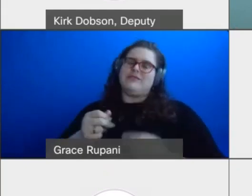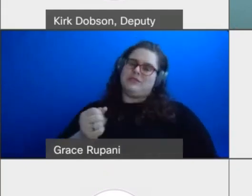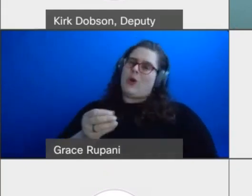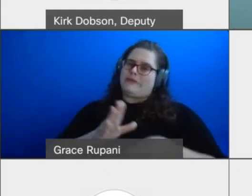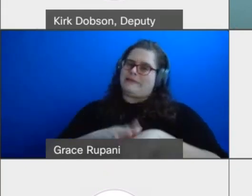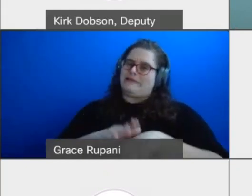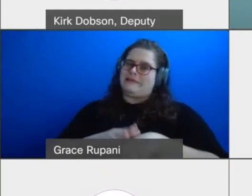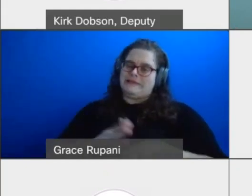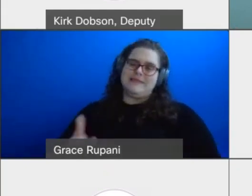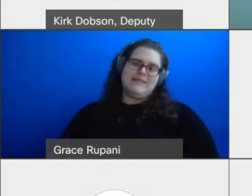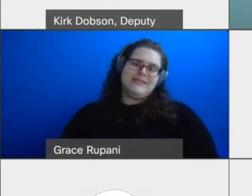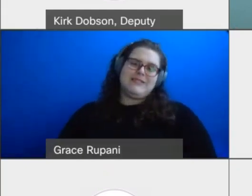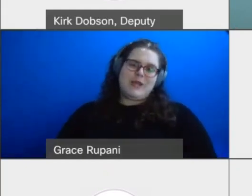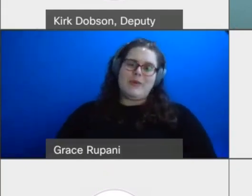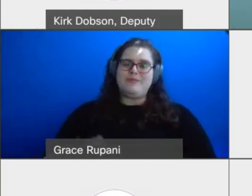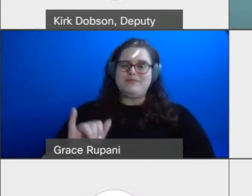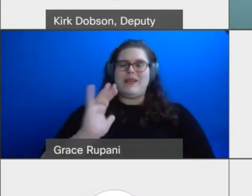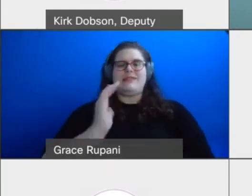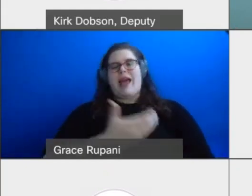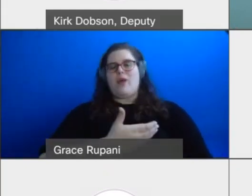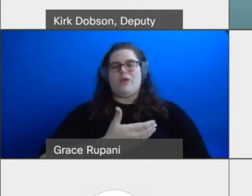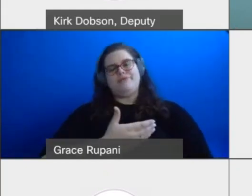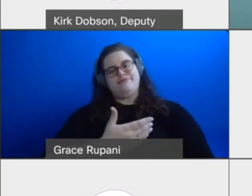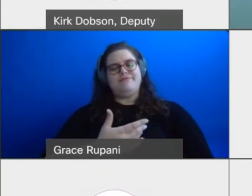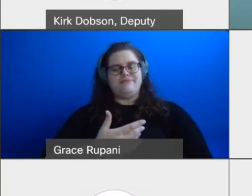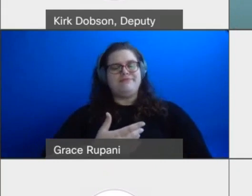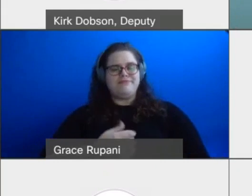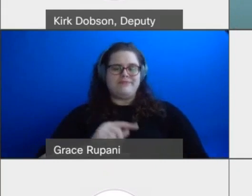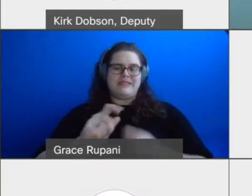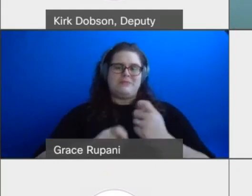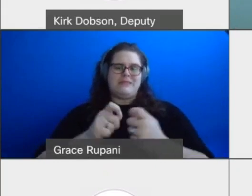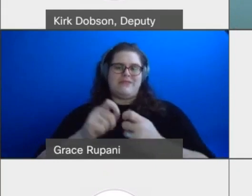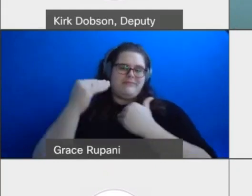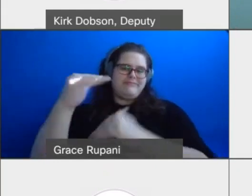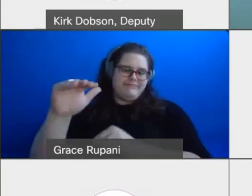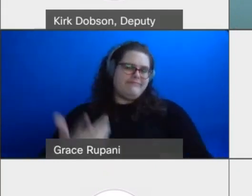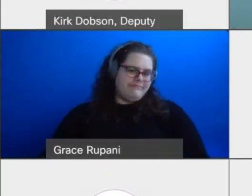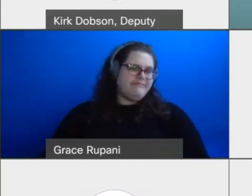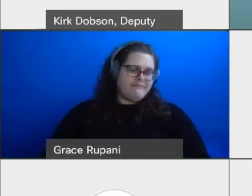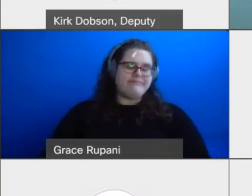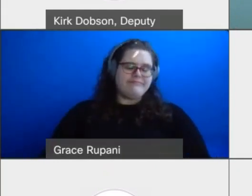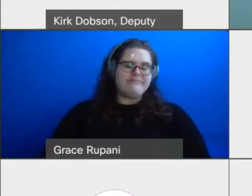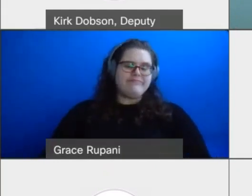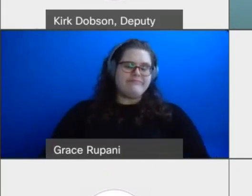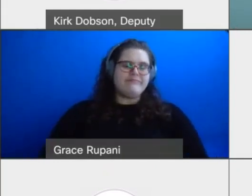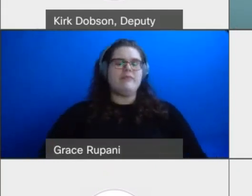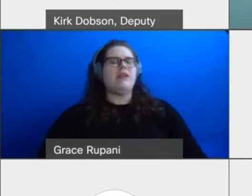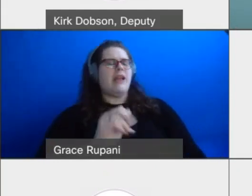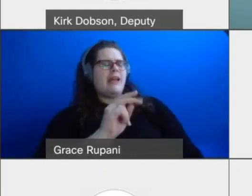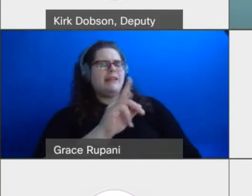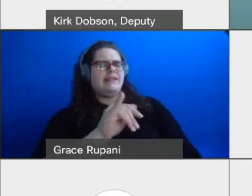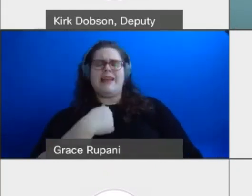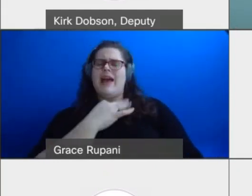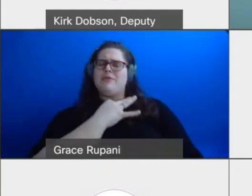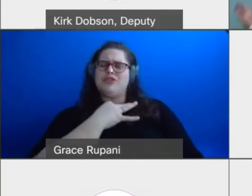Okay. that's pretty much our safeguard. Thank you. I was just curious because before I went to Project Action, I wanted